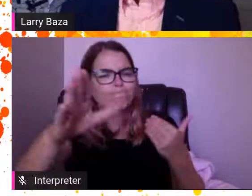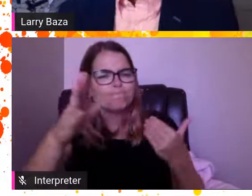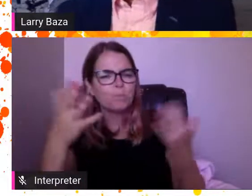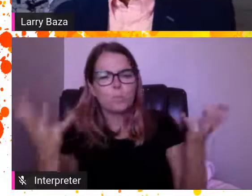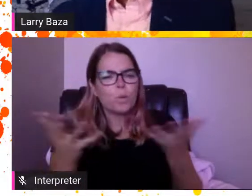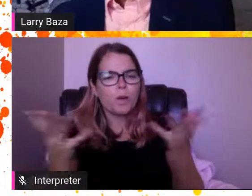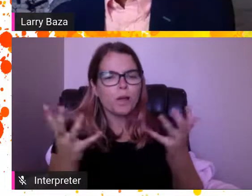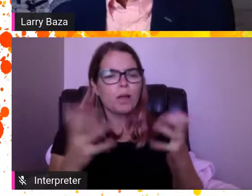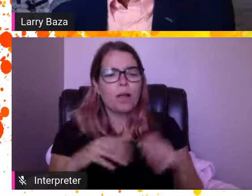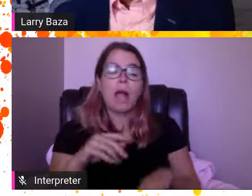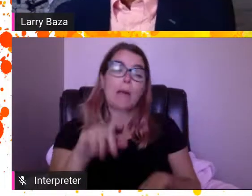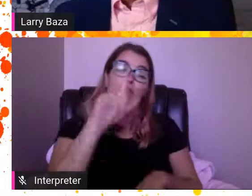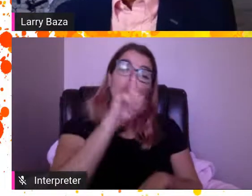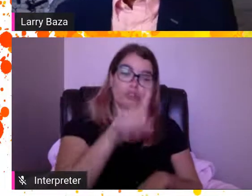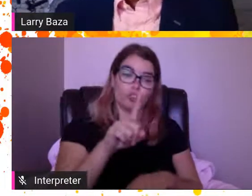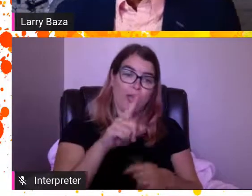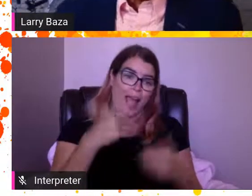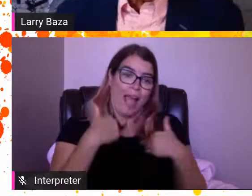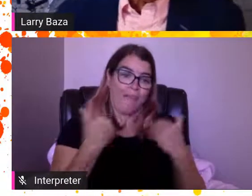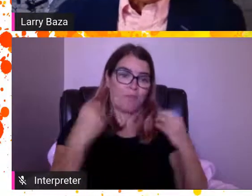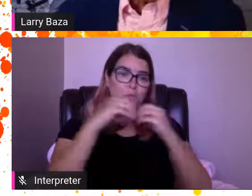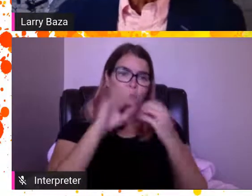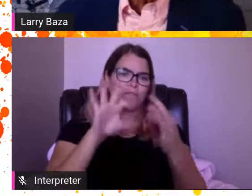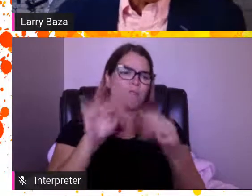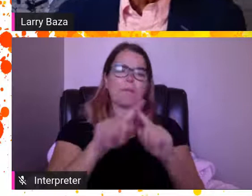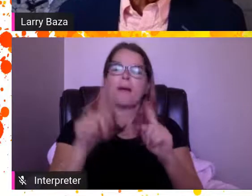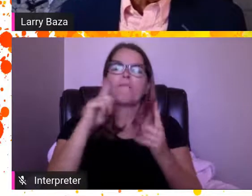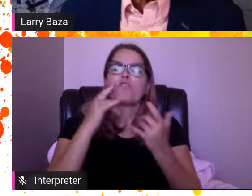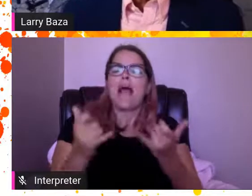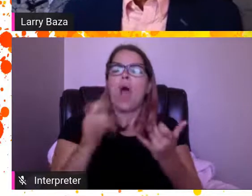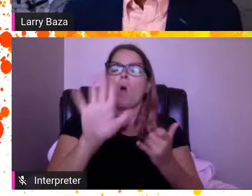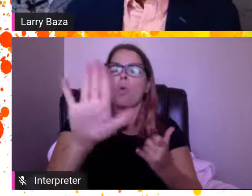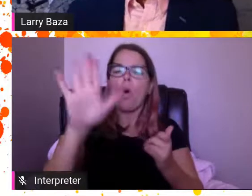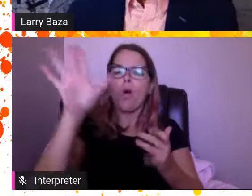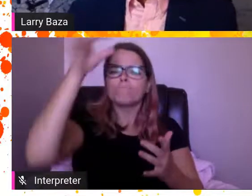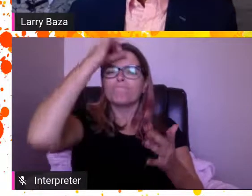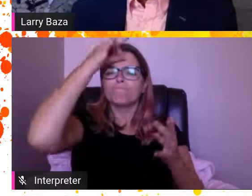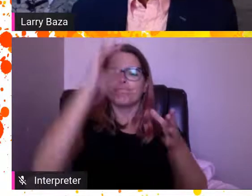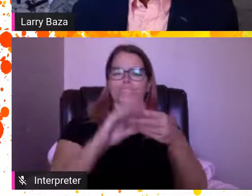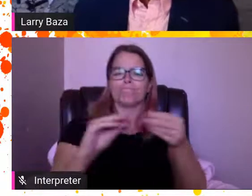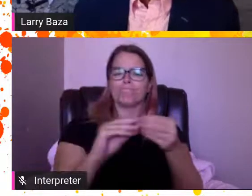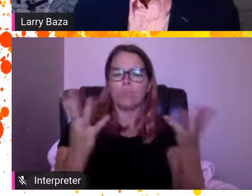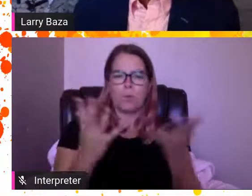this, there'll be more feedback, but what is your takeaway at this point in time?